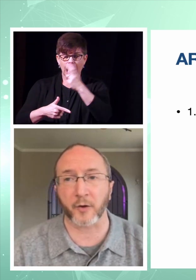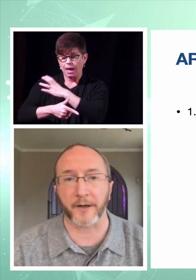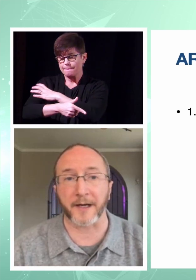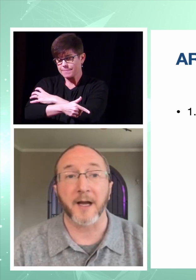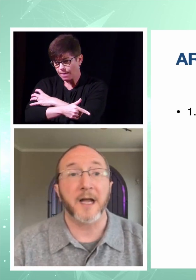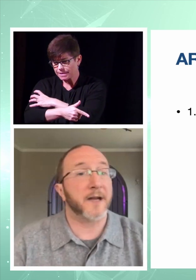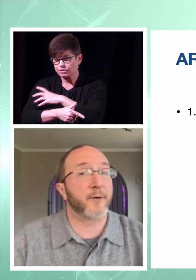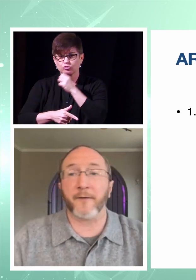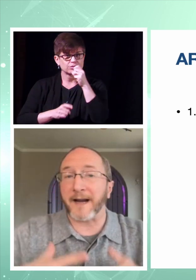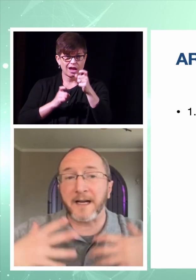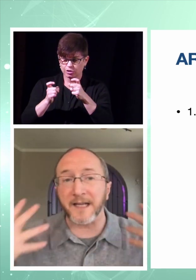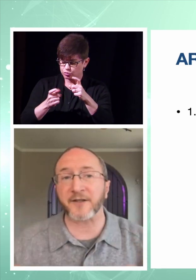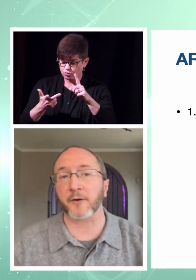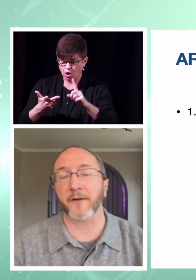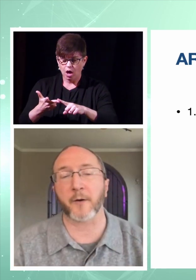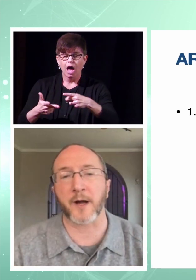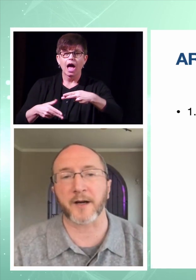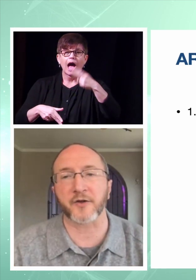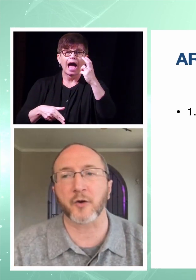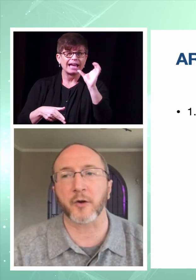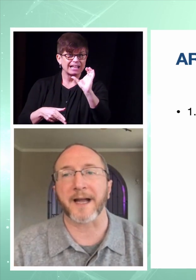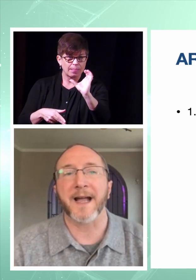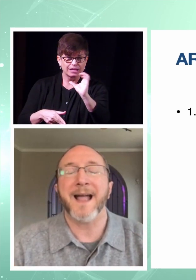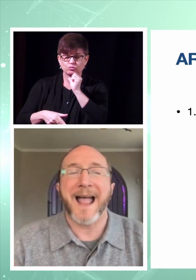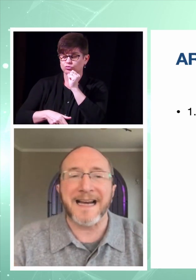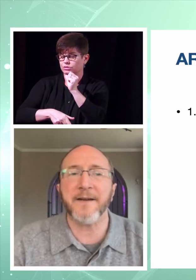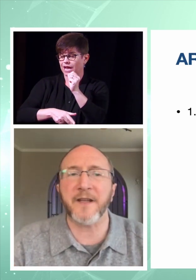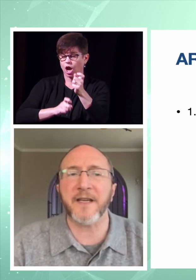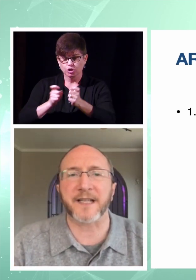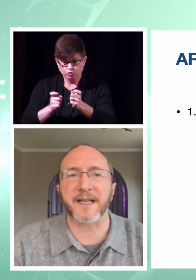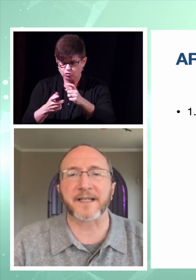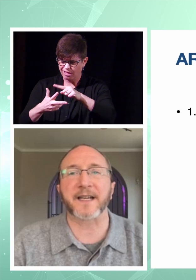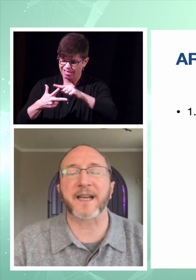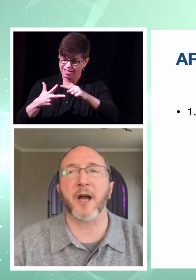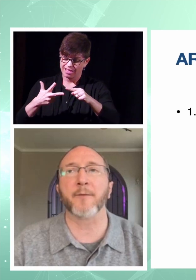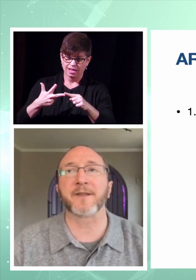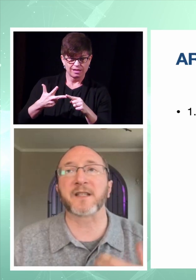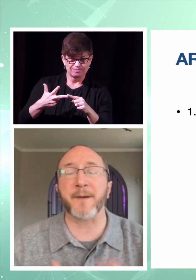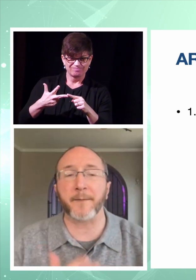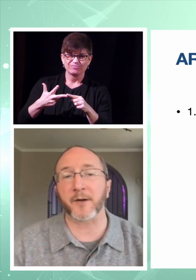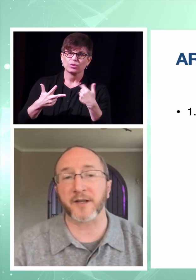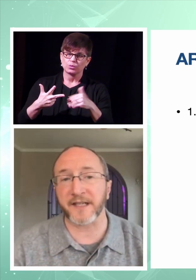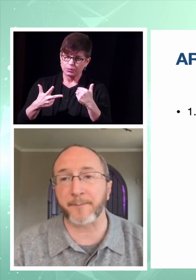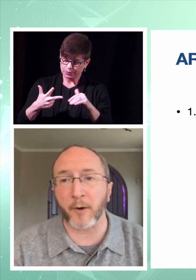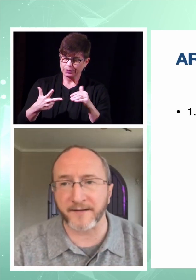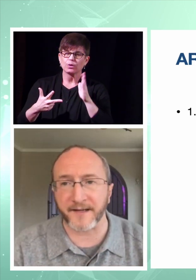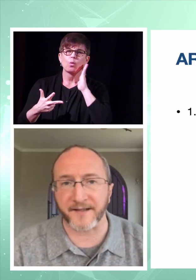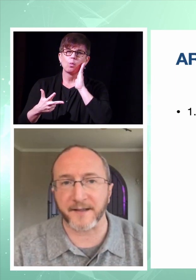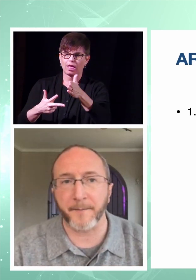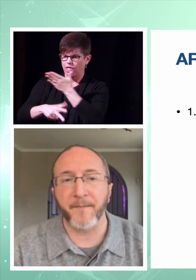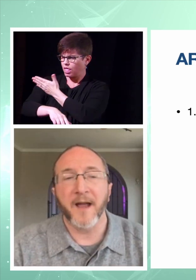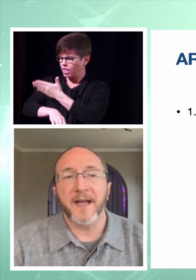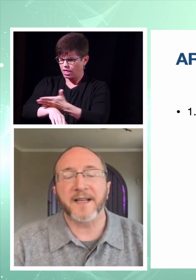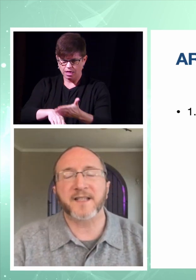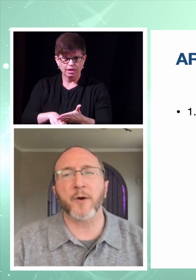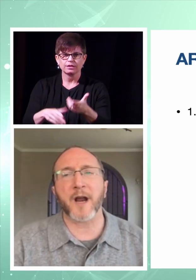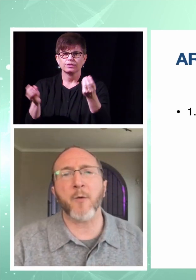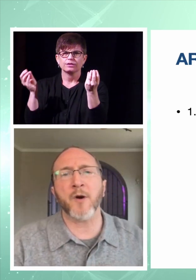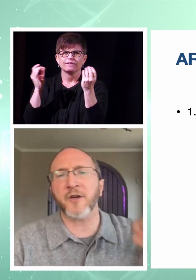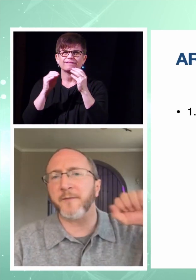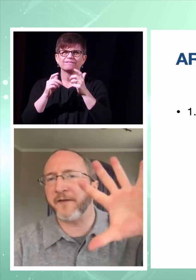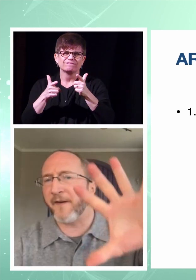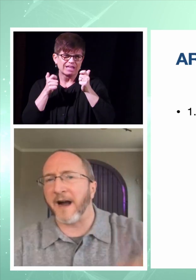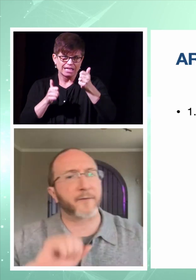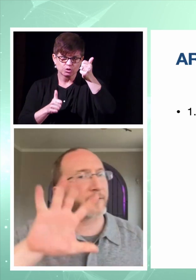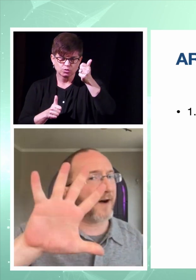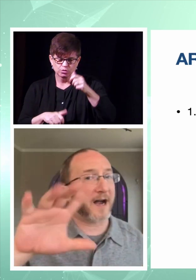we're not controlling, if you have high cholesterol that we're not controlling, any of these things can help speed up your disease process. And so when I